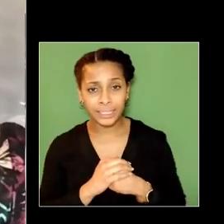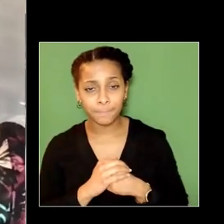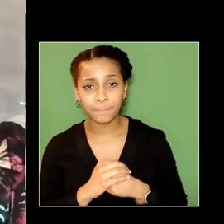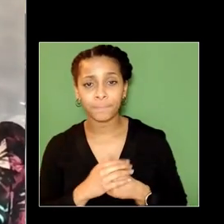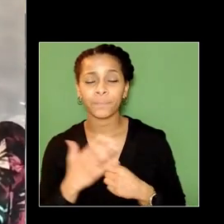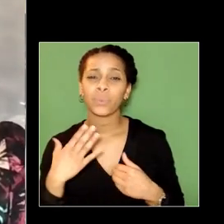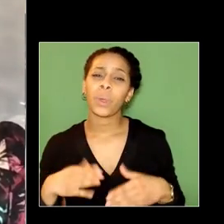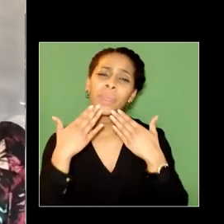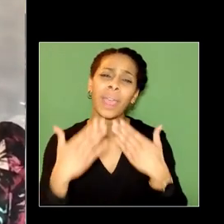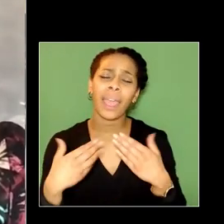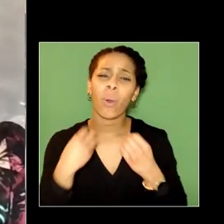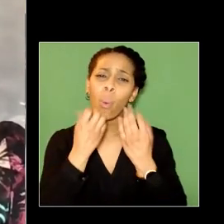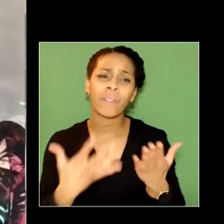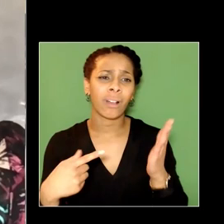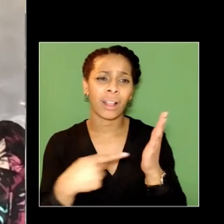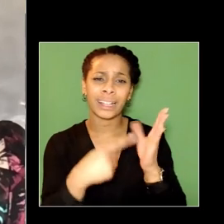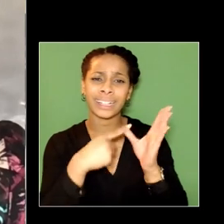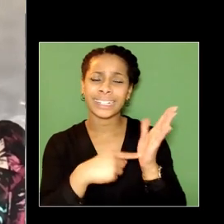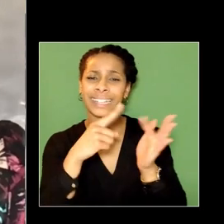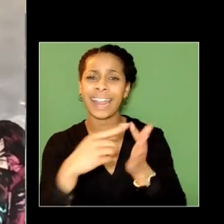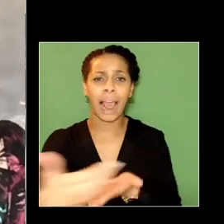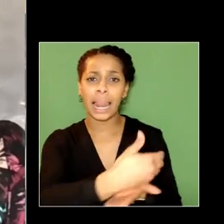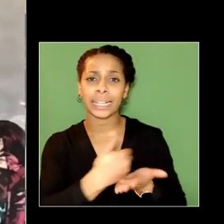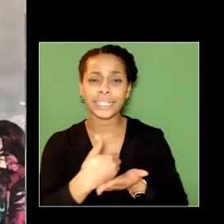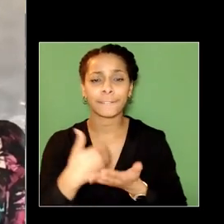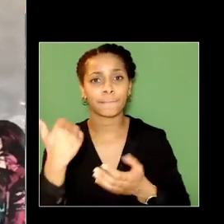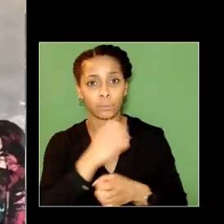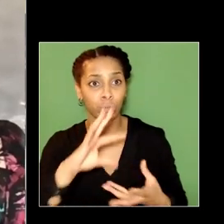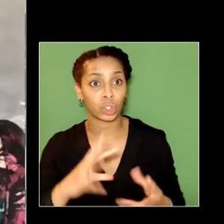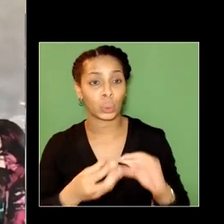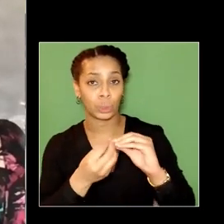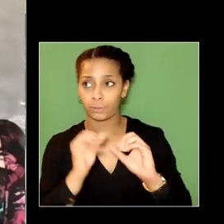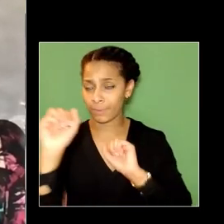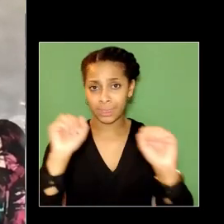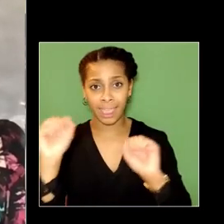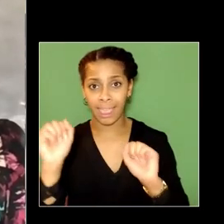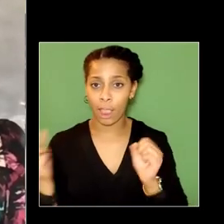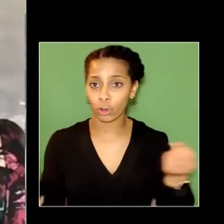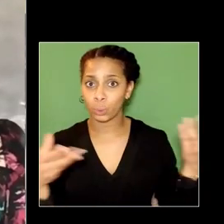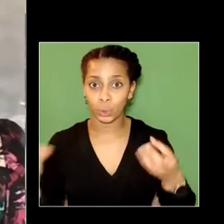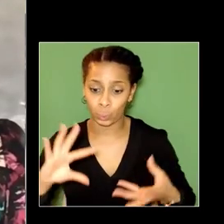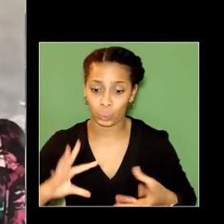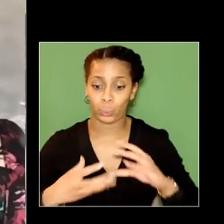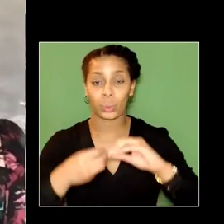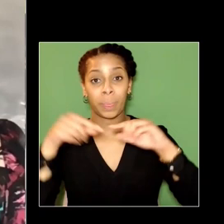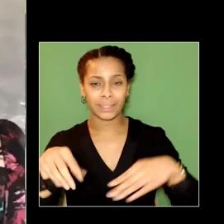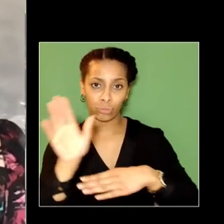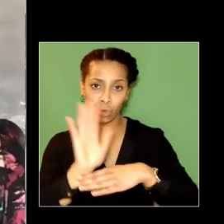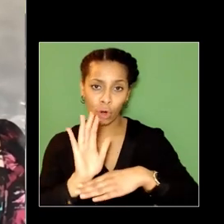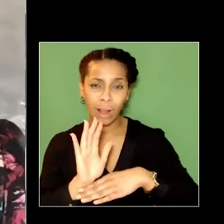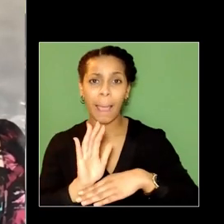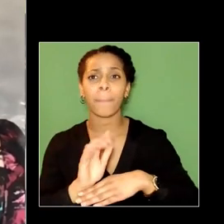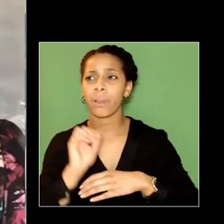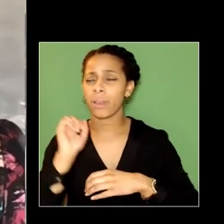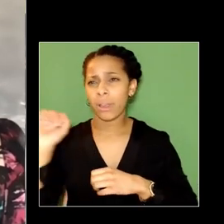wonderful Tate Collective producers for their contribution in shaping this programme, and for the questions they've given and the thought